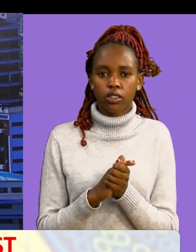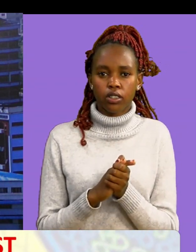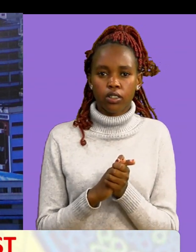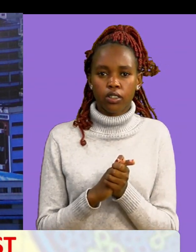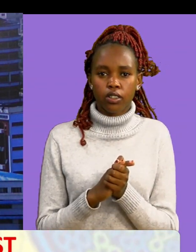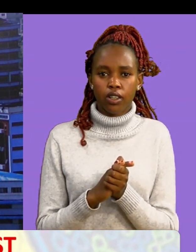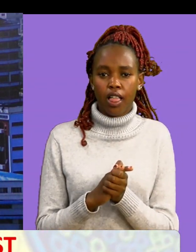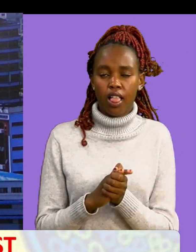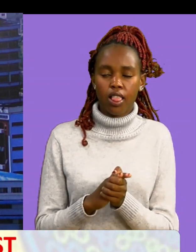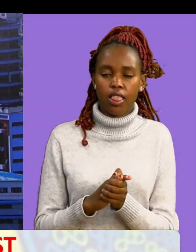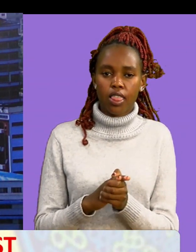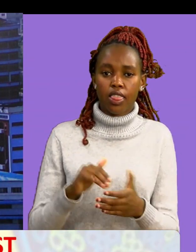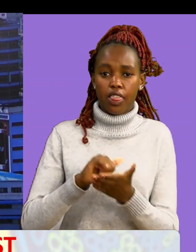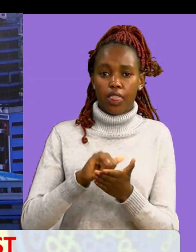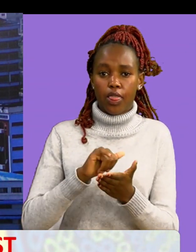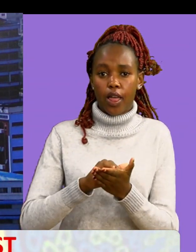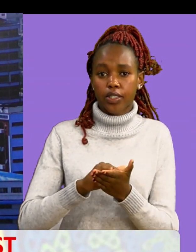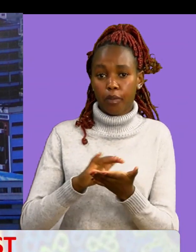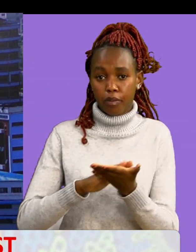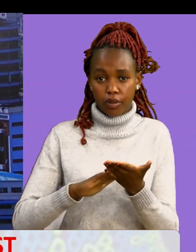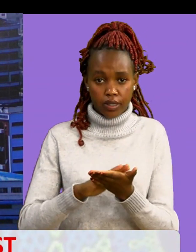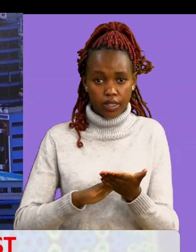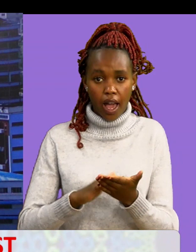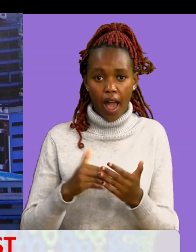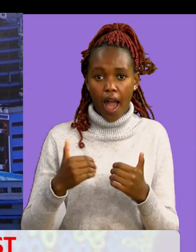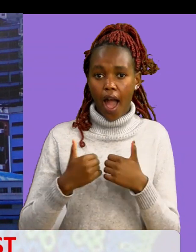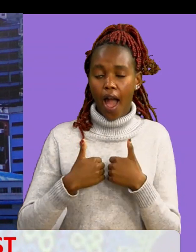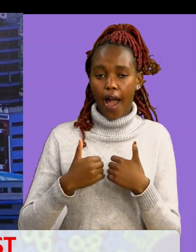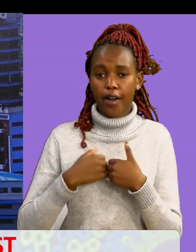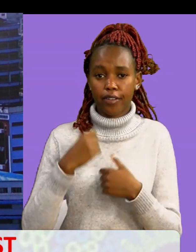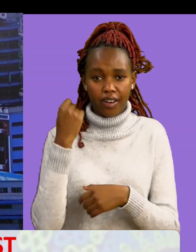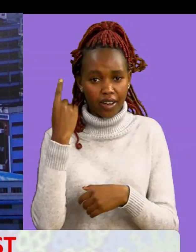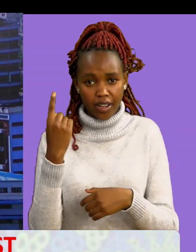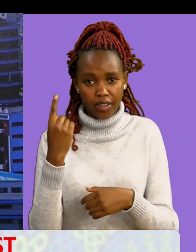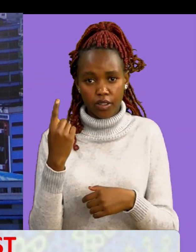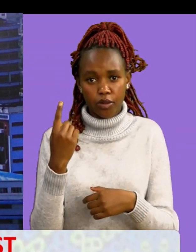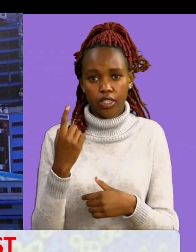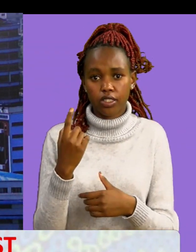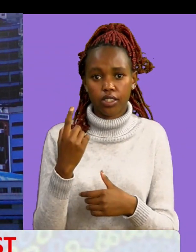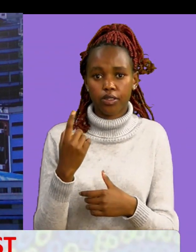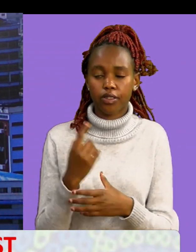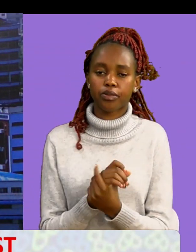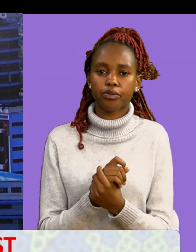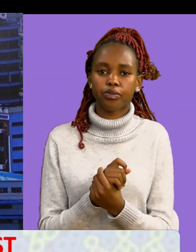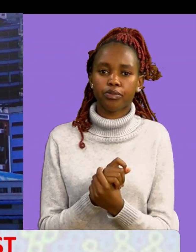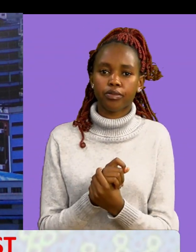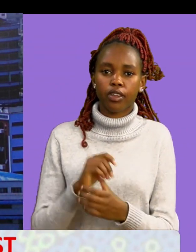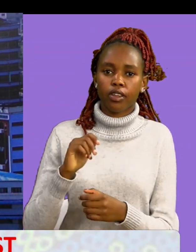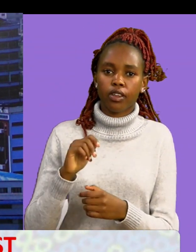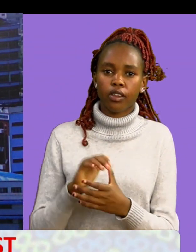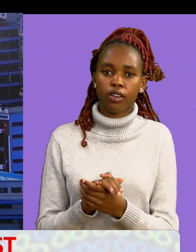the basic walk of life, having empathy in life, understanding, being accommodative. So hii story yote ya